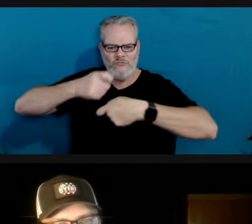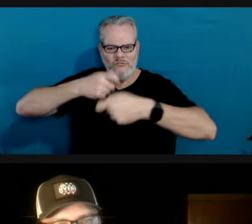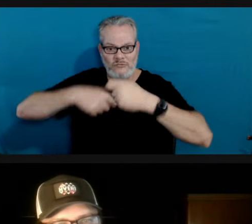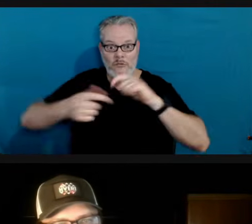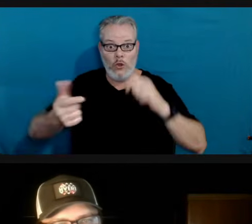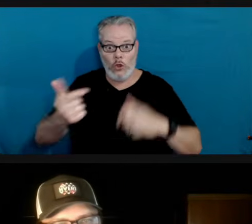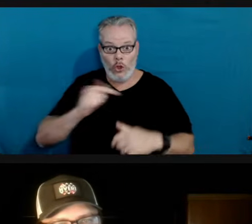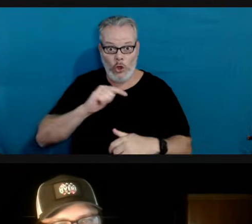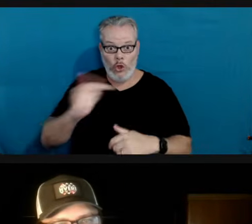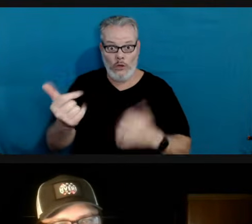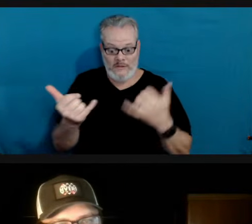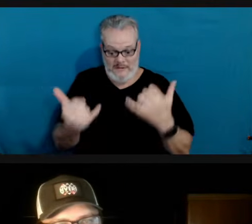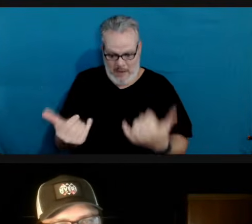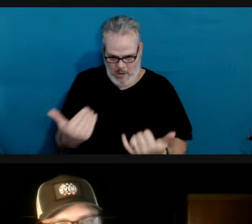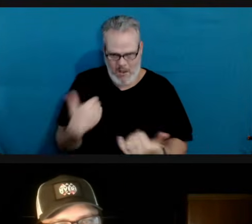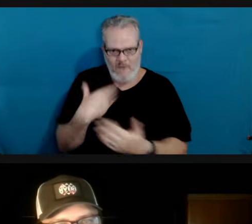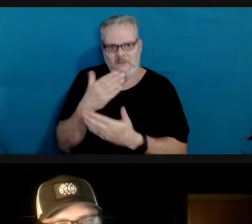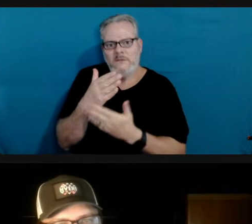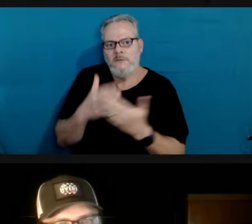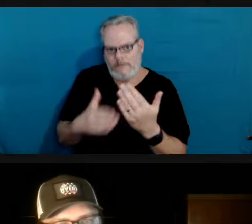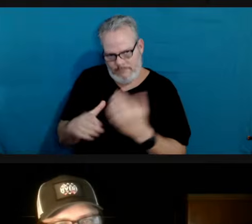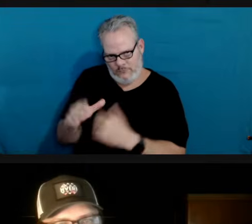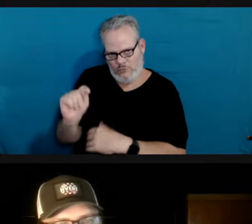frame from last evening.